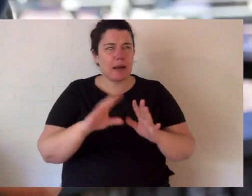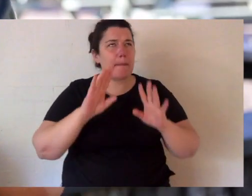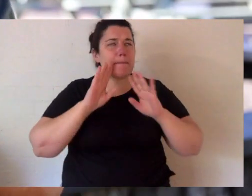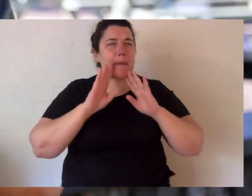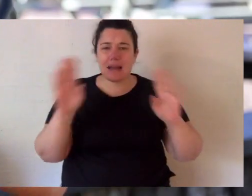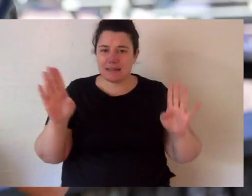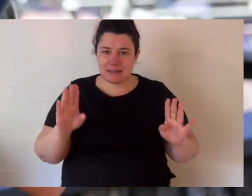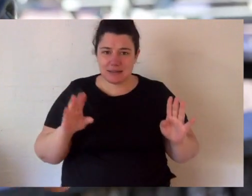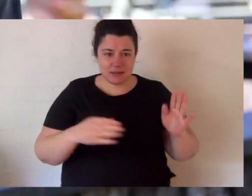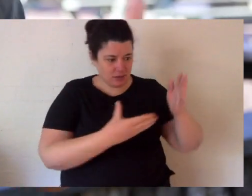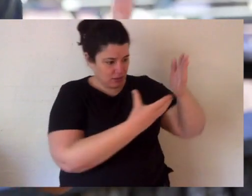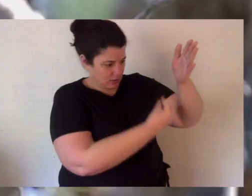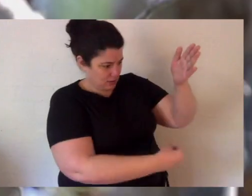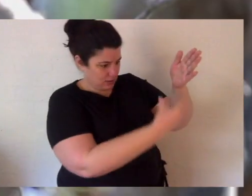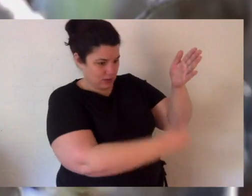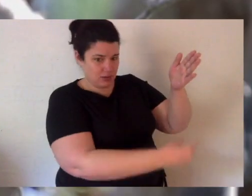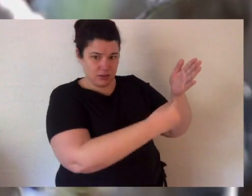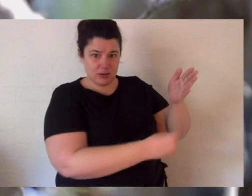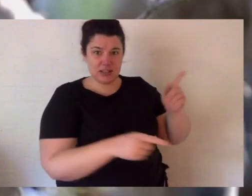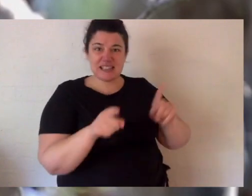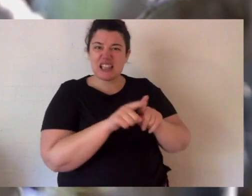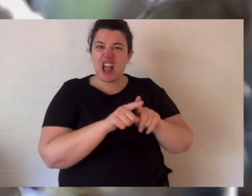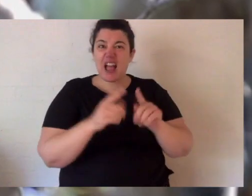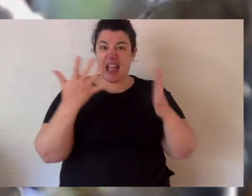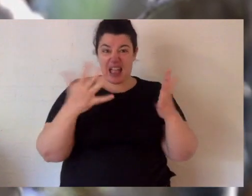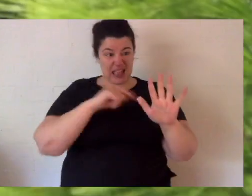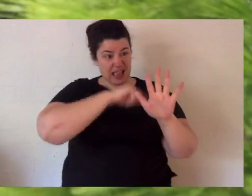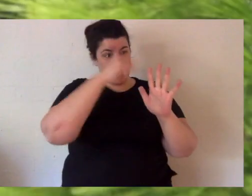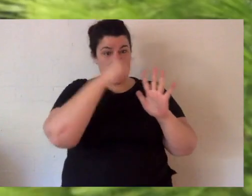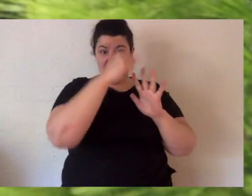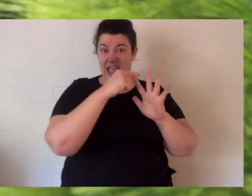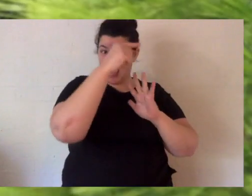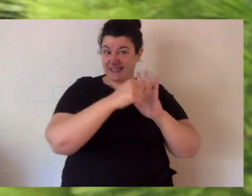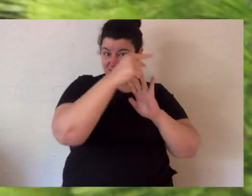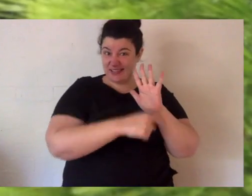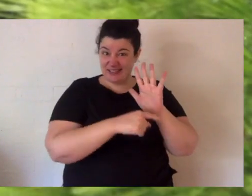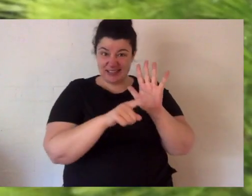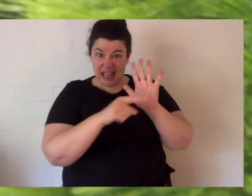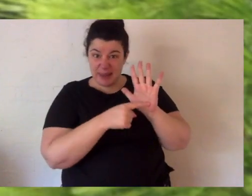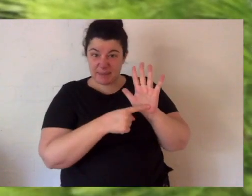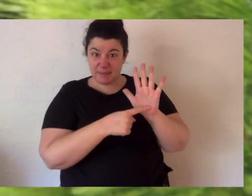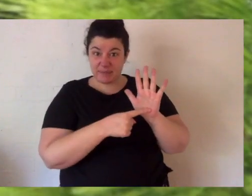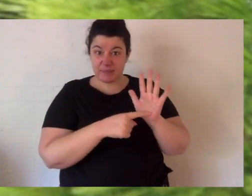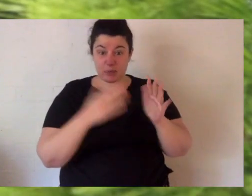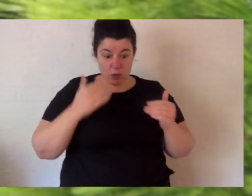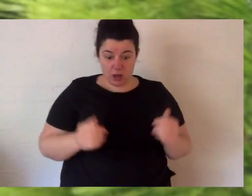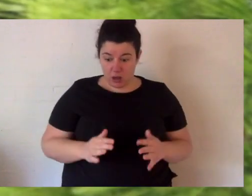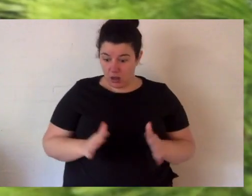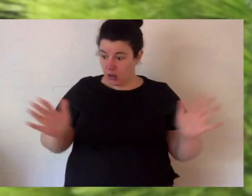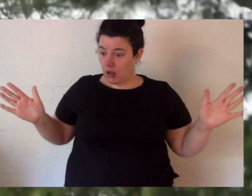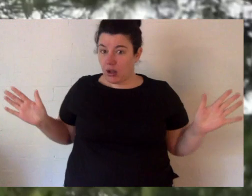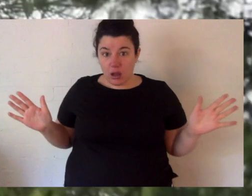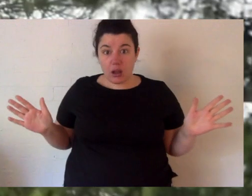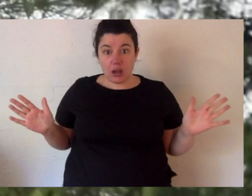you believe that that entire wing is an outstretched hand? Now, it's a little difficult to imagine, but when the